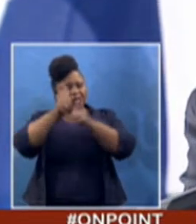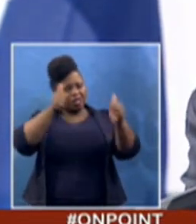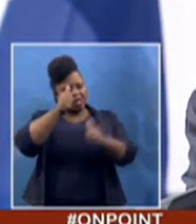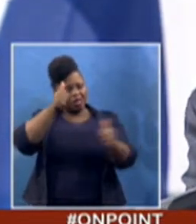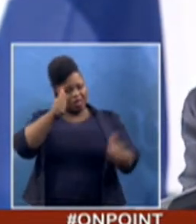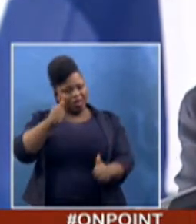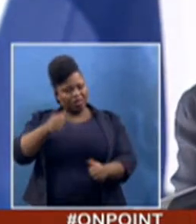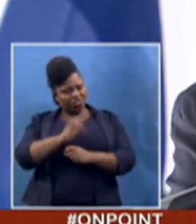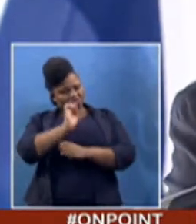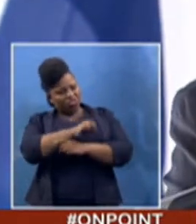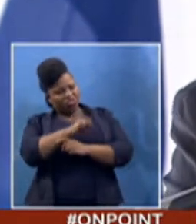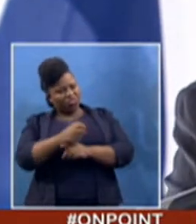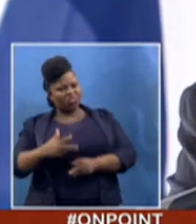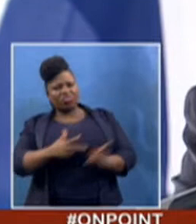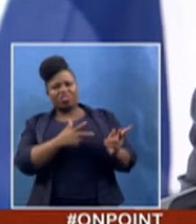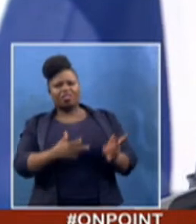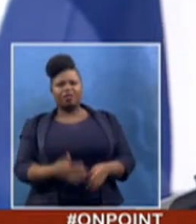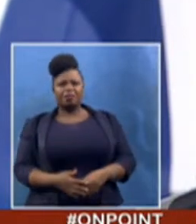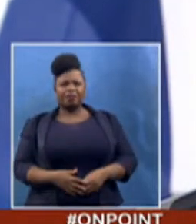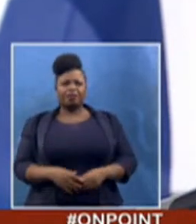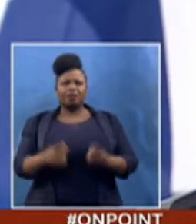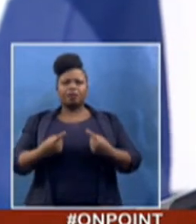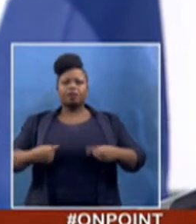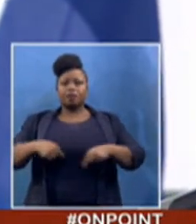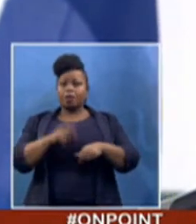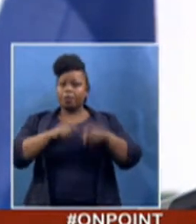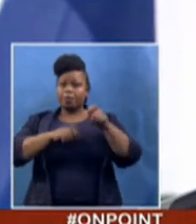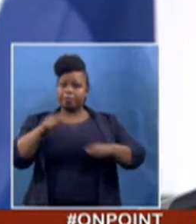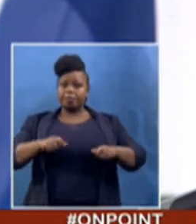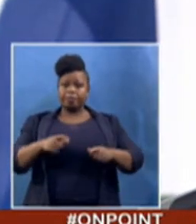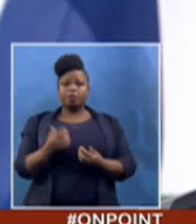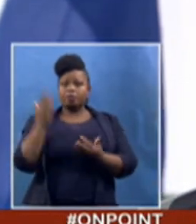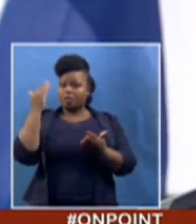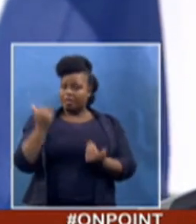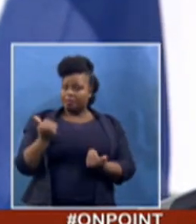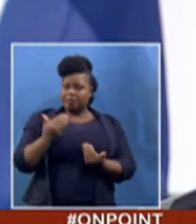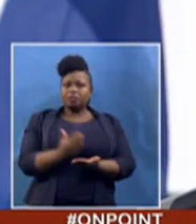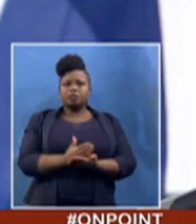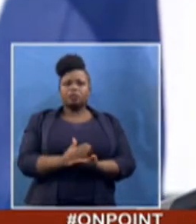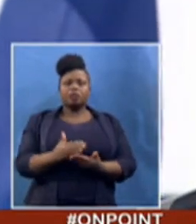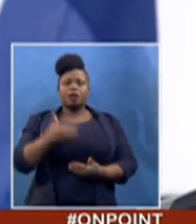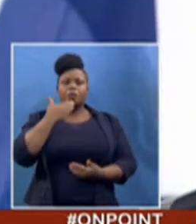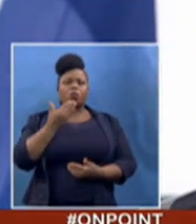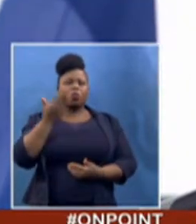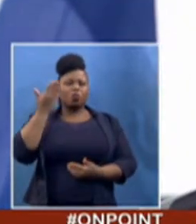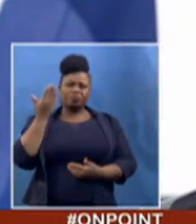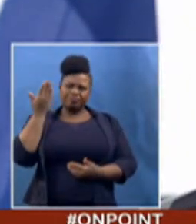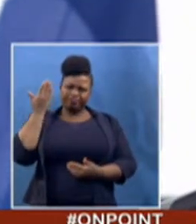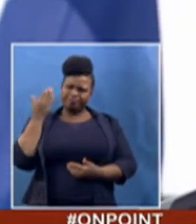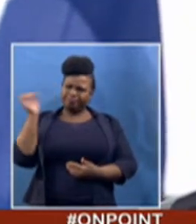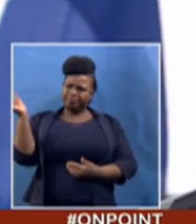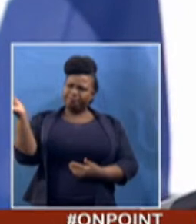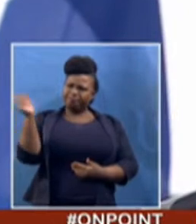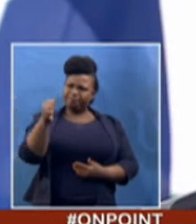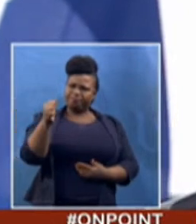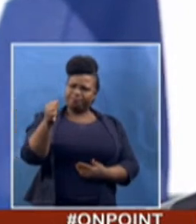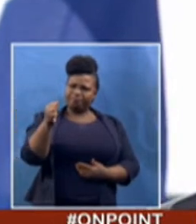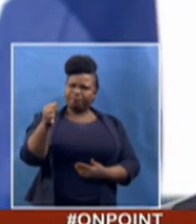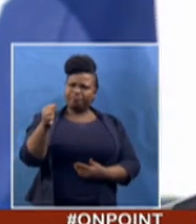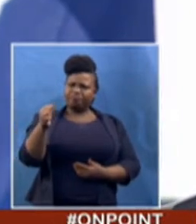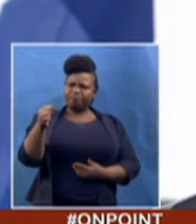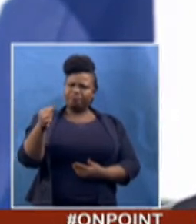Our people expect that those who have been tasked with the job